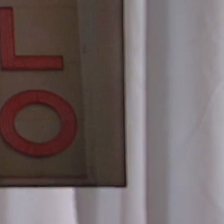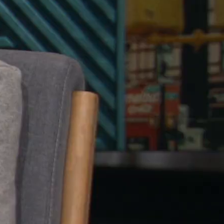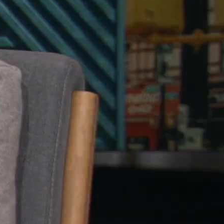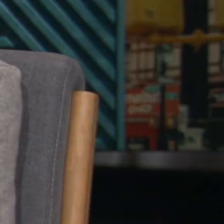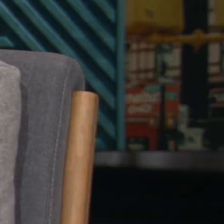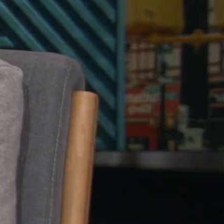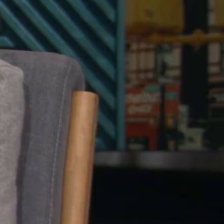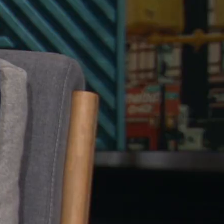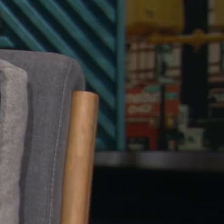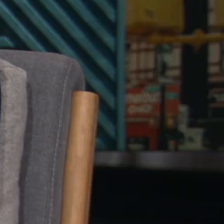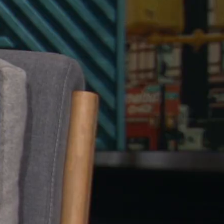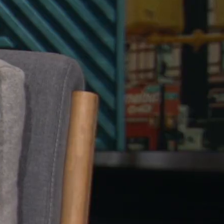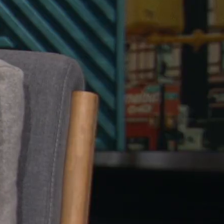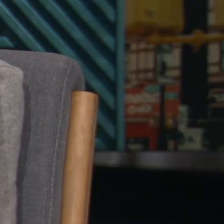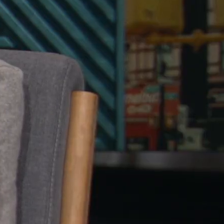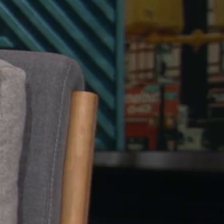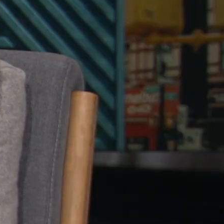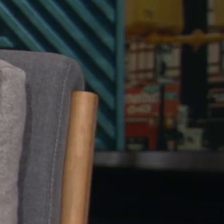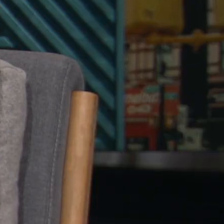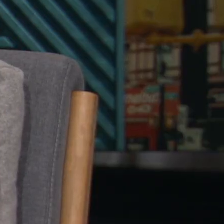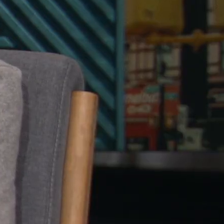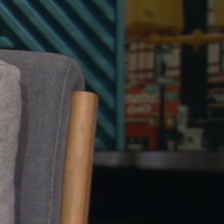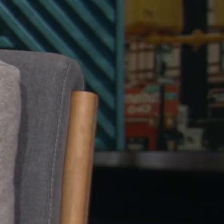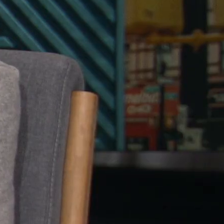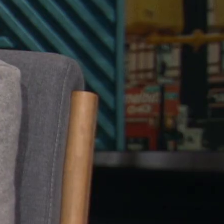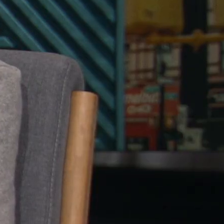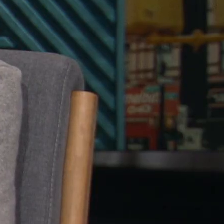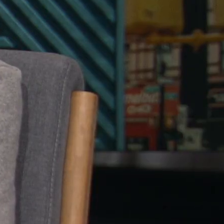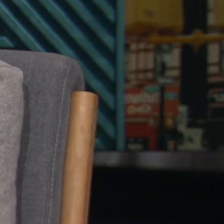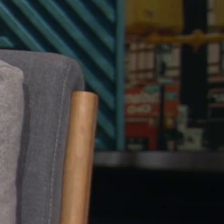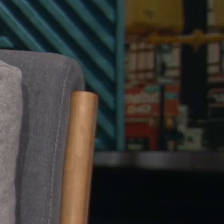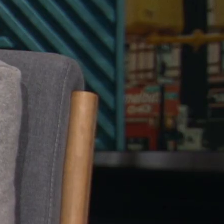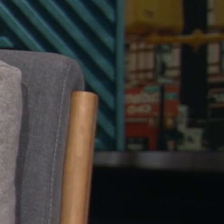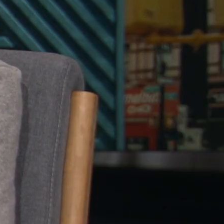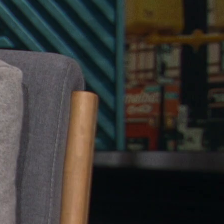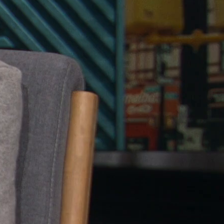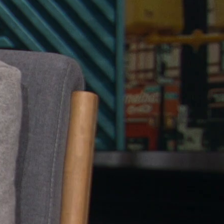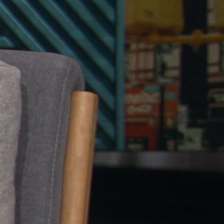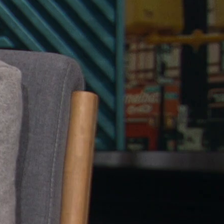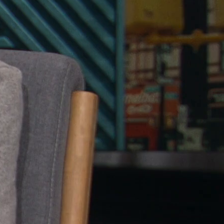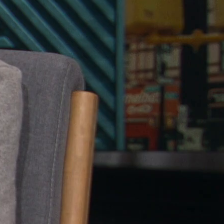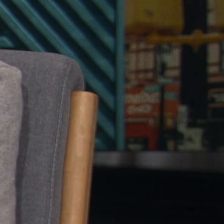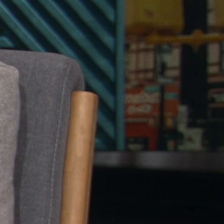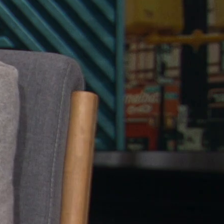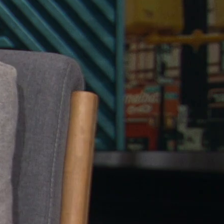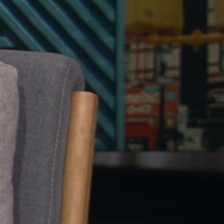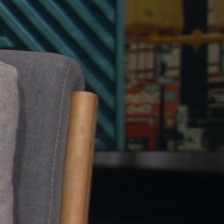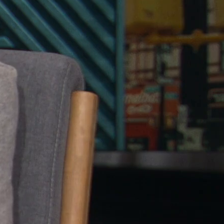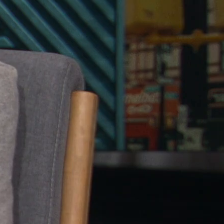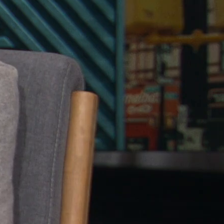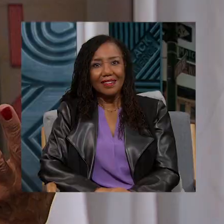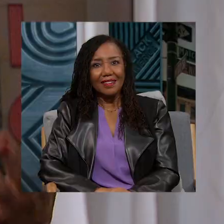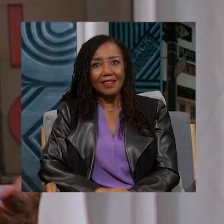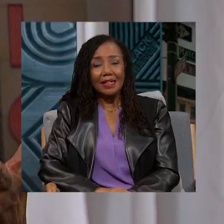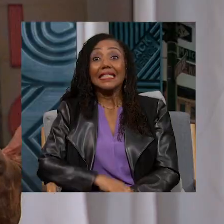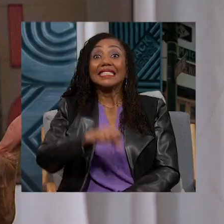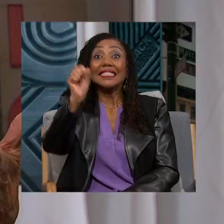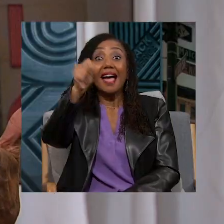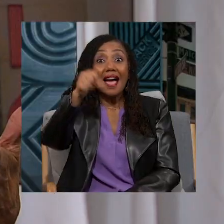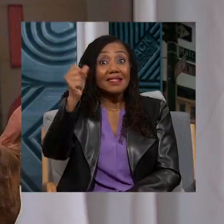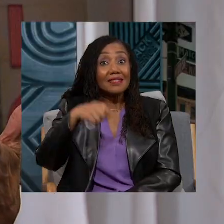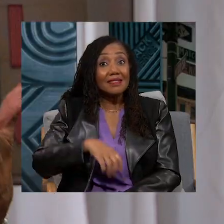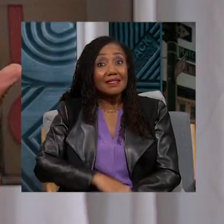you can just really, and does it feel like you can really understand what I'm saying when I use my hands and my voice at the same time?